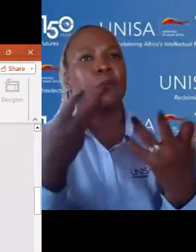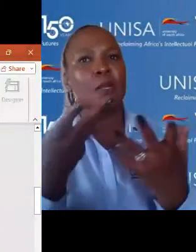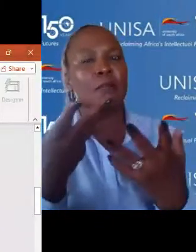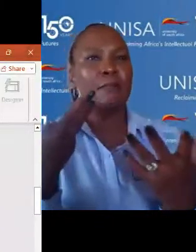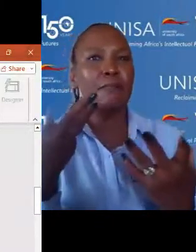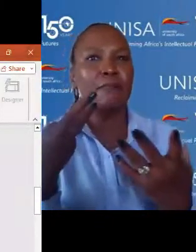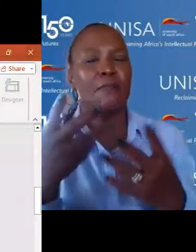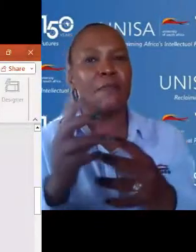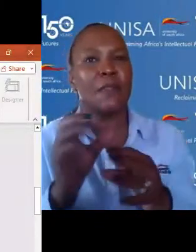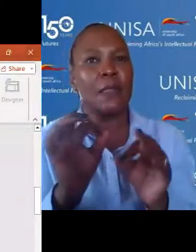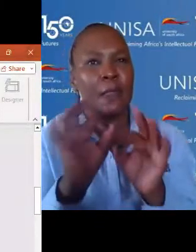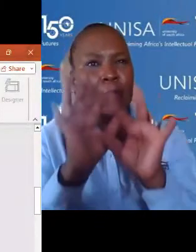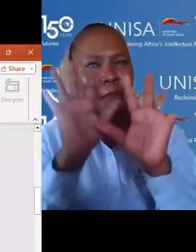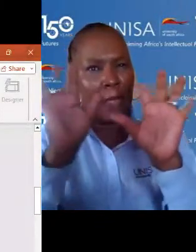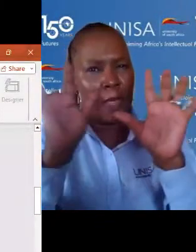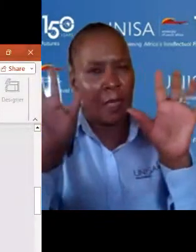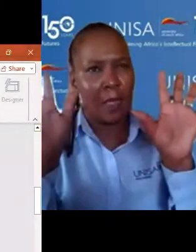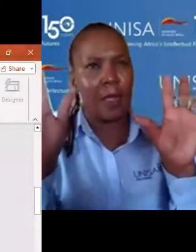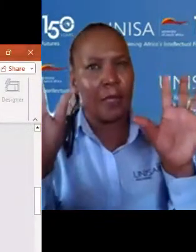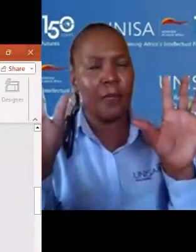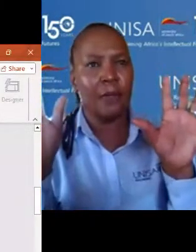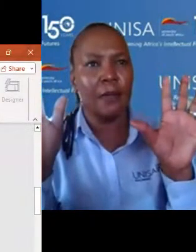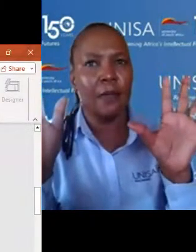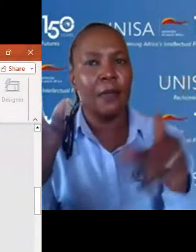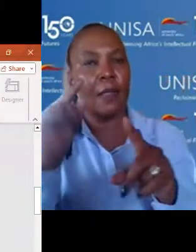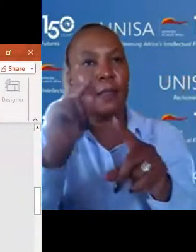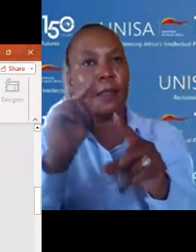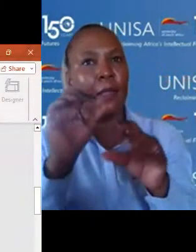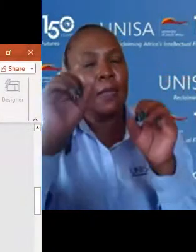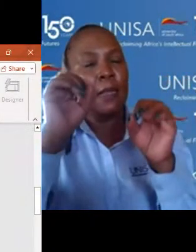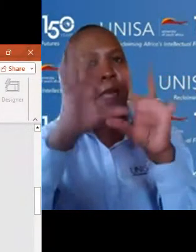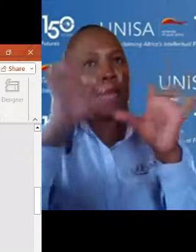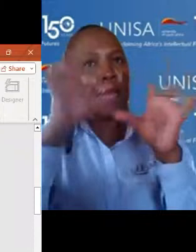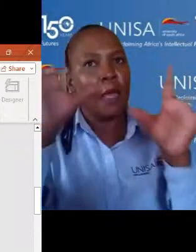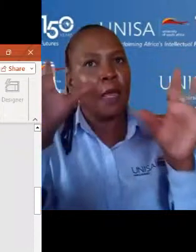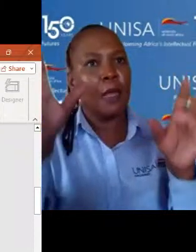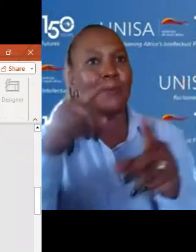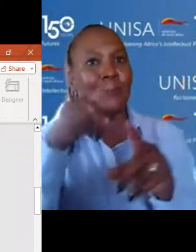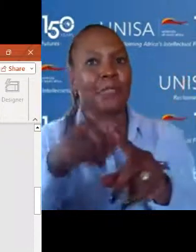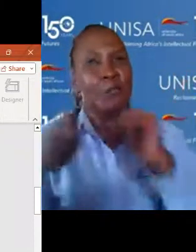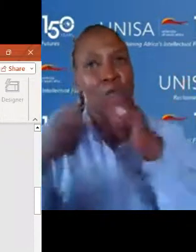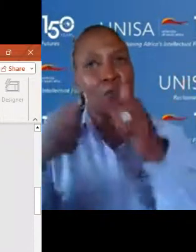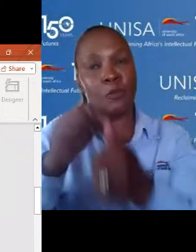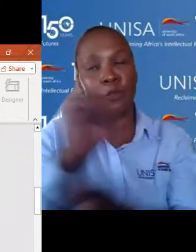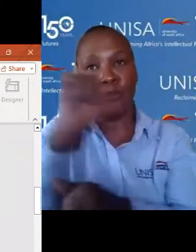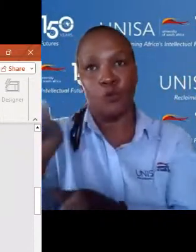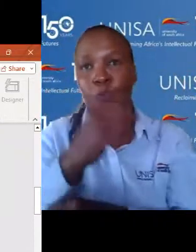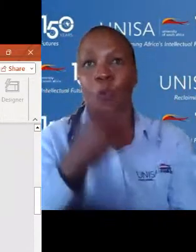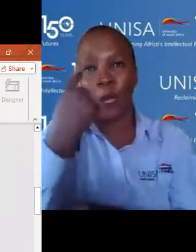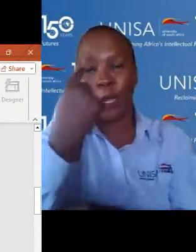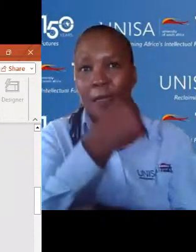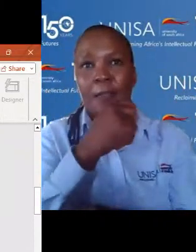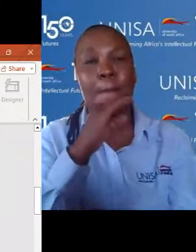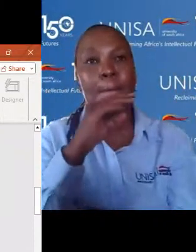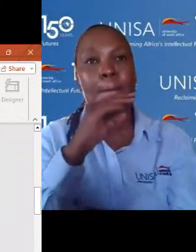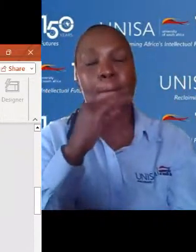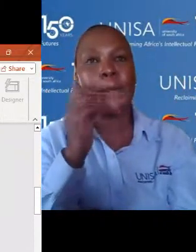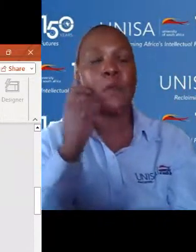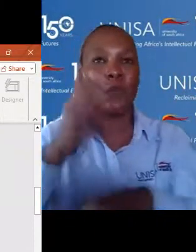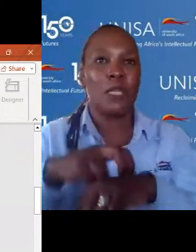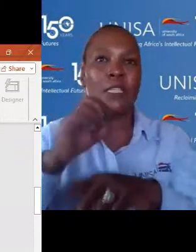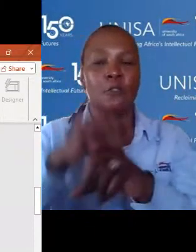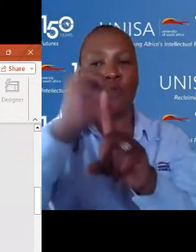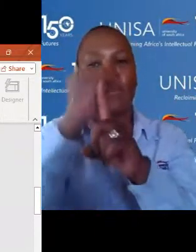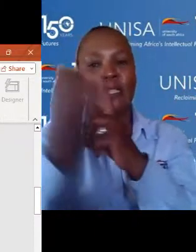light, and that light is a problem to your eyes, then you need orientation and mobility.